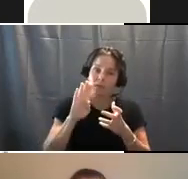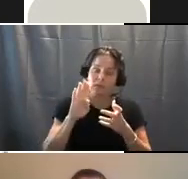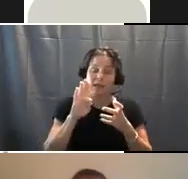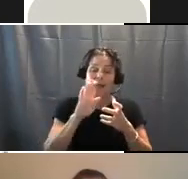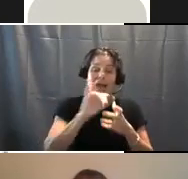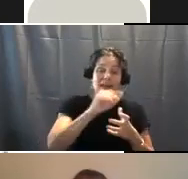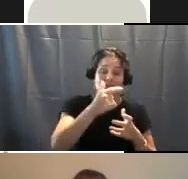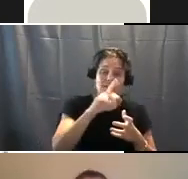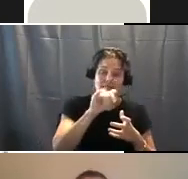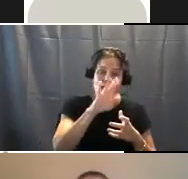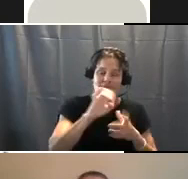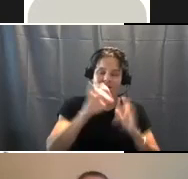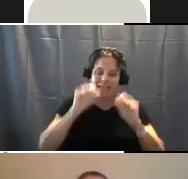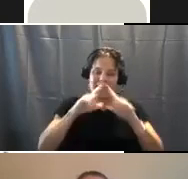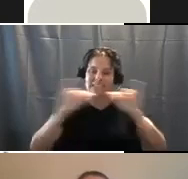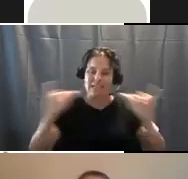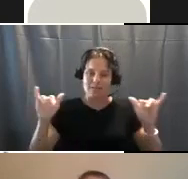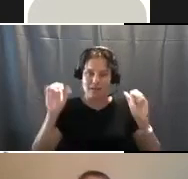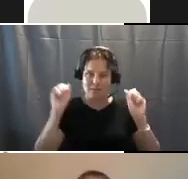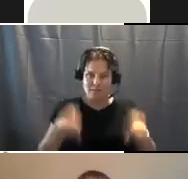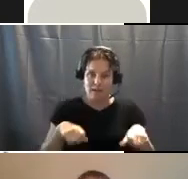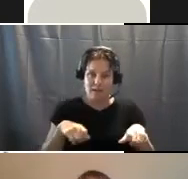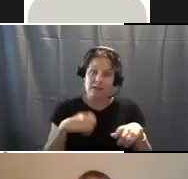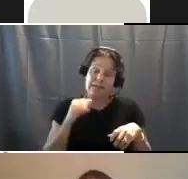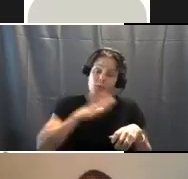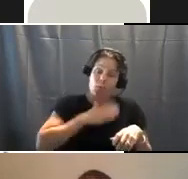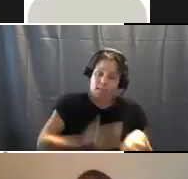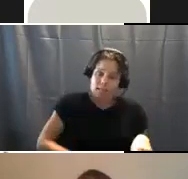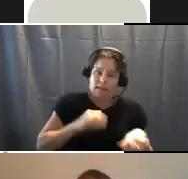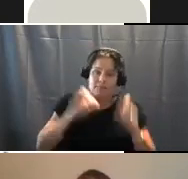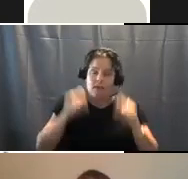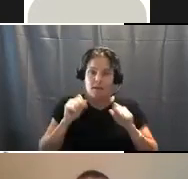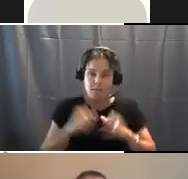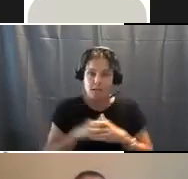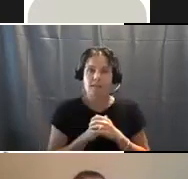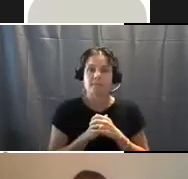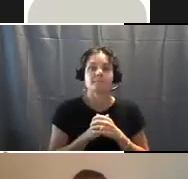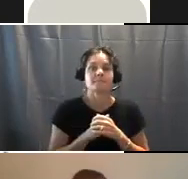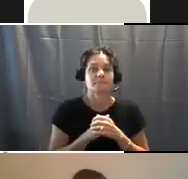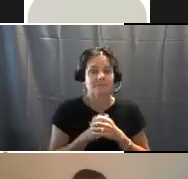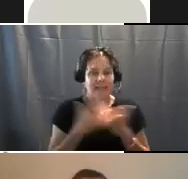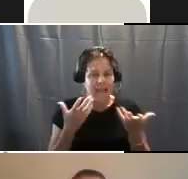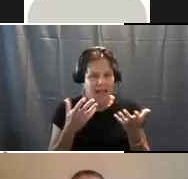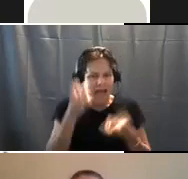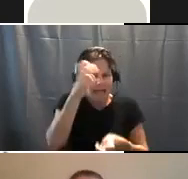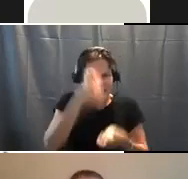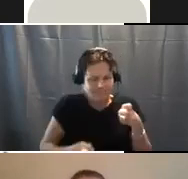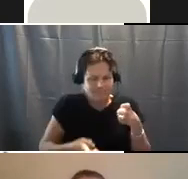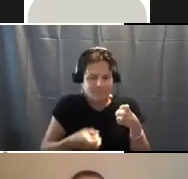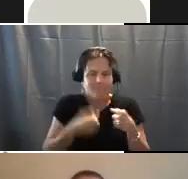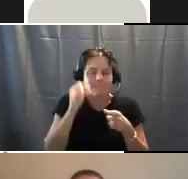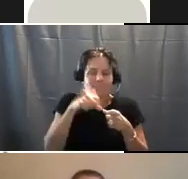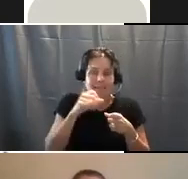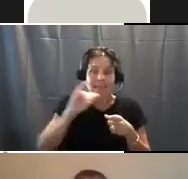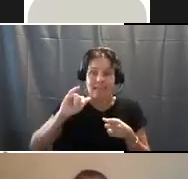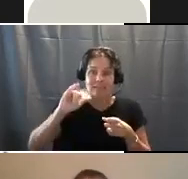Facebook and Instagram Live to ensure a well-rounded social media strategy. This is tricky though, because Instagram is